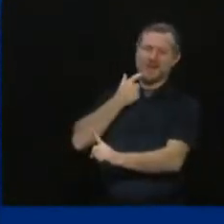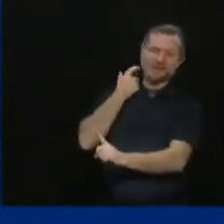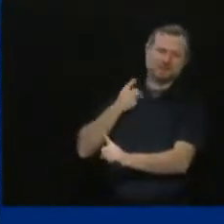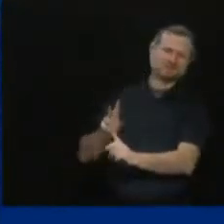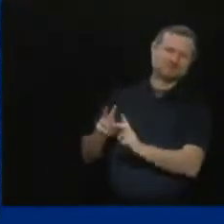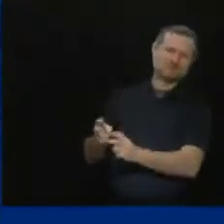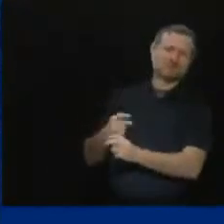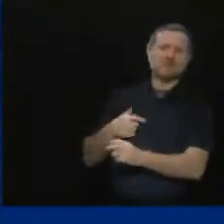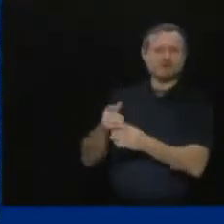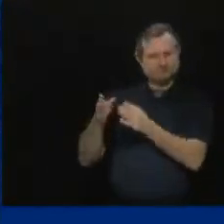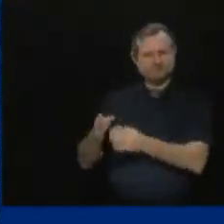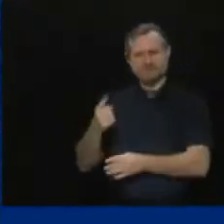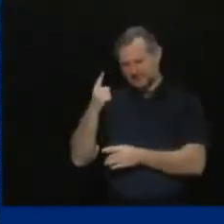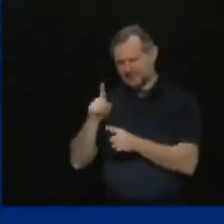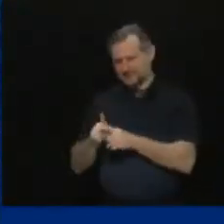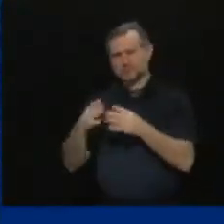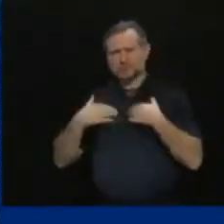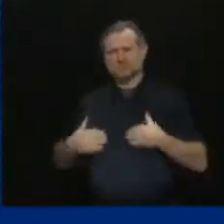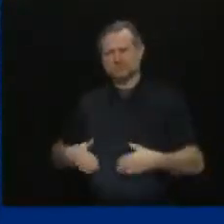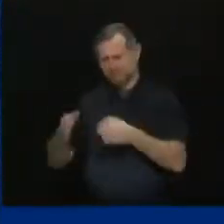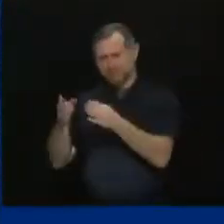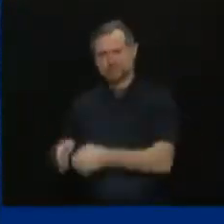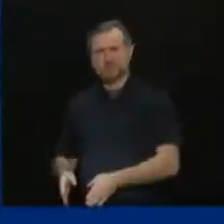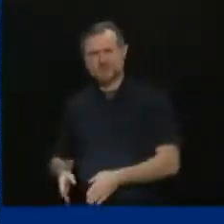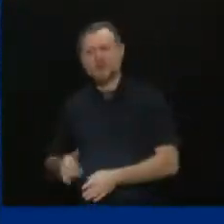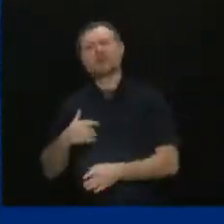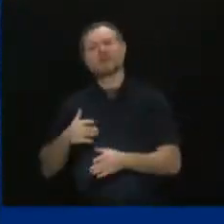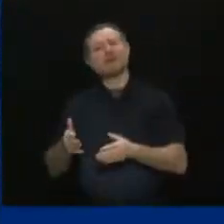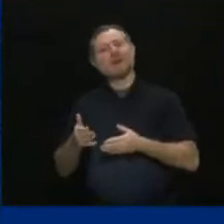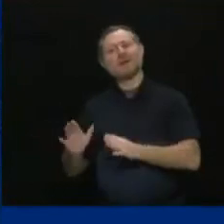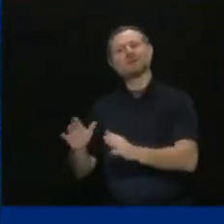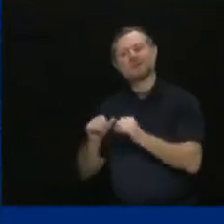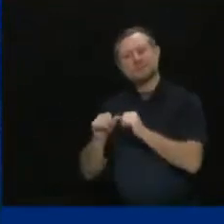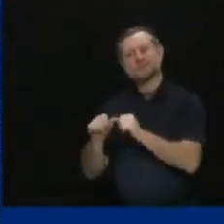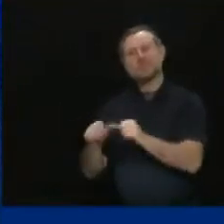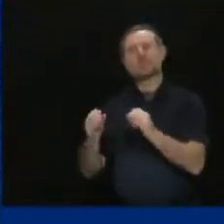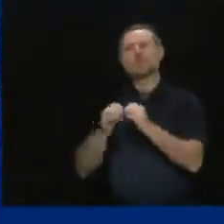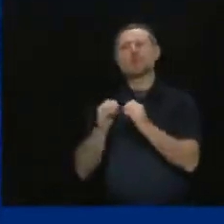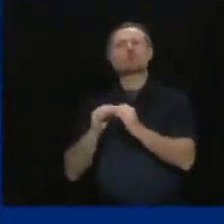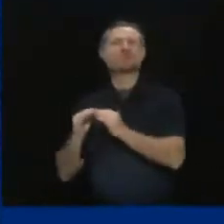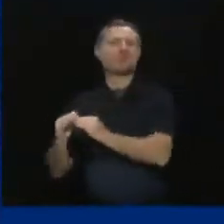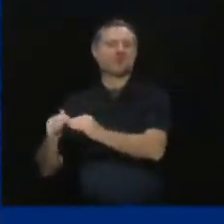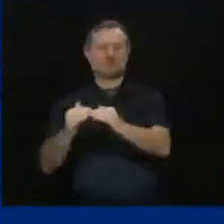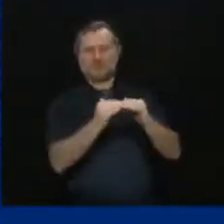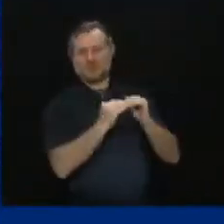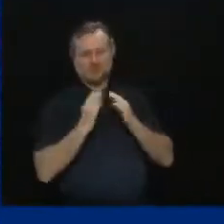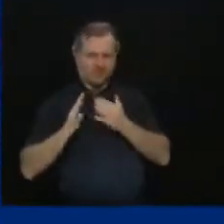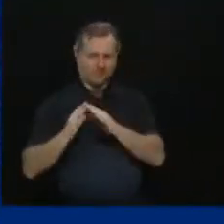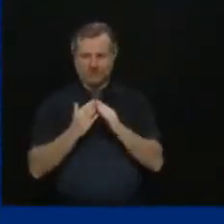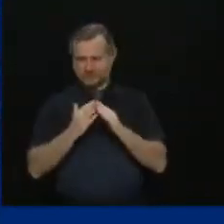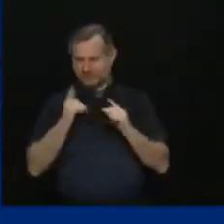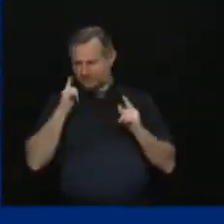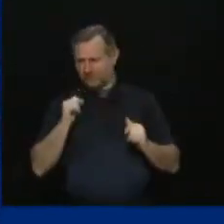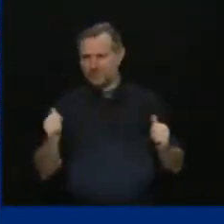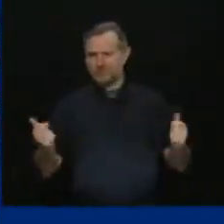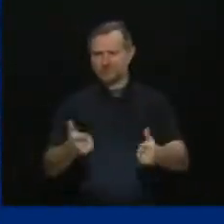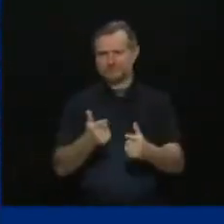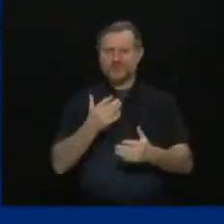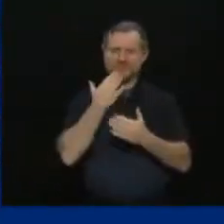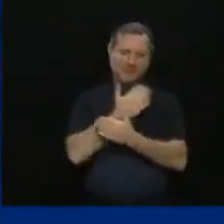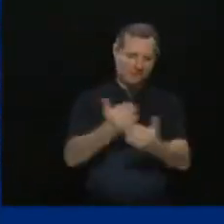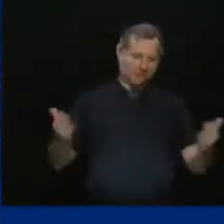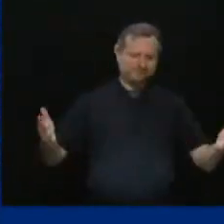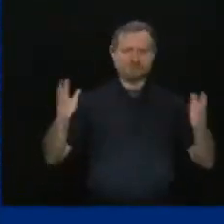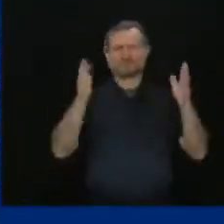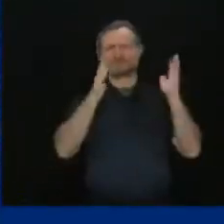eight ball. And let us continue to have a more fair and just society. Thank you all. Please welcome Assemblymember Dick Godfrey.